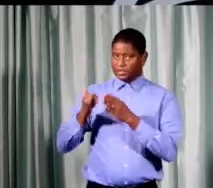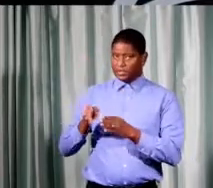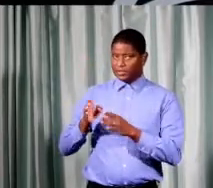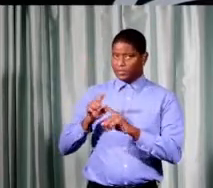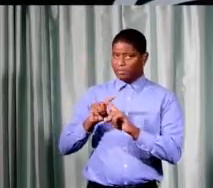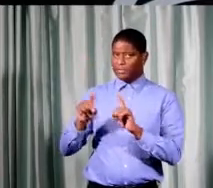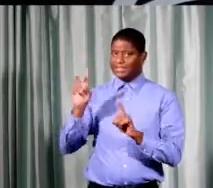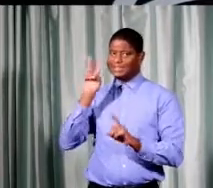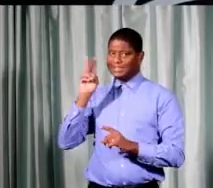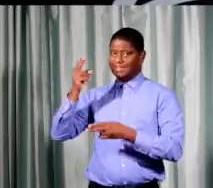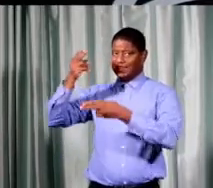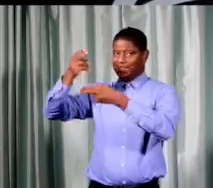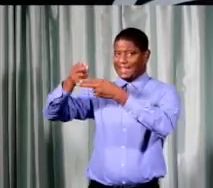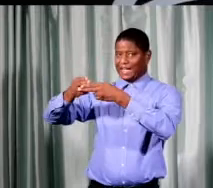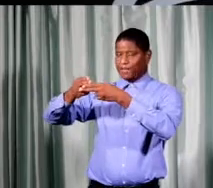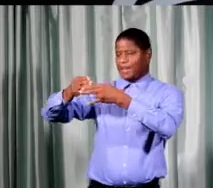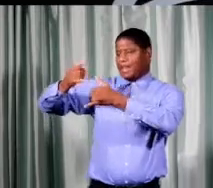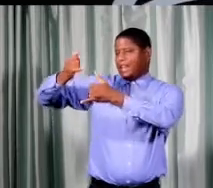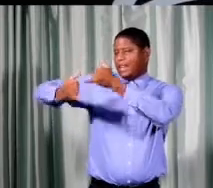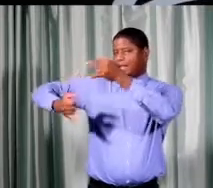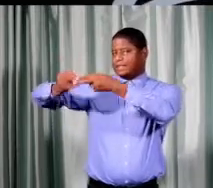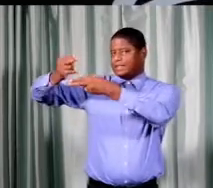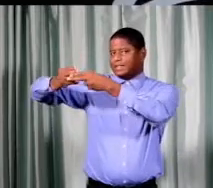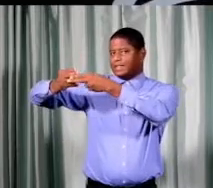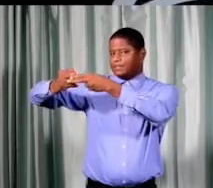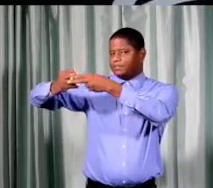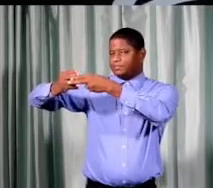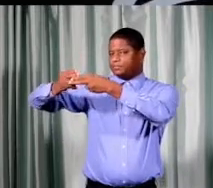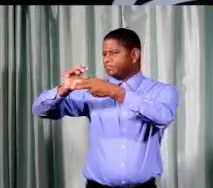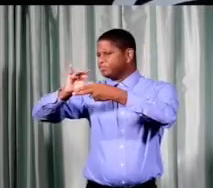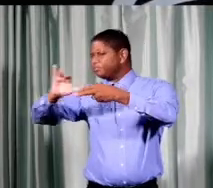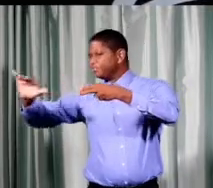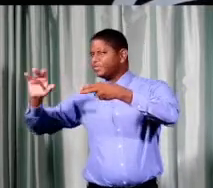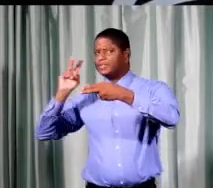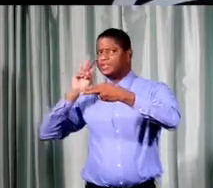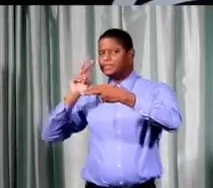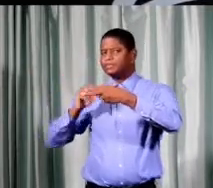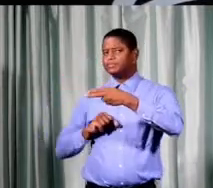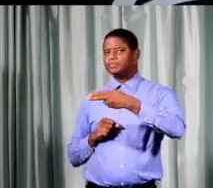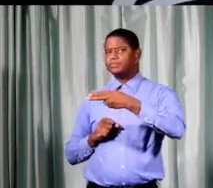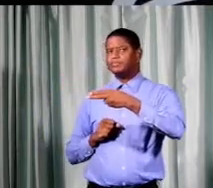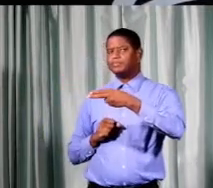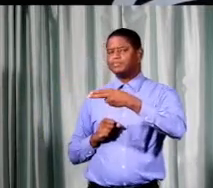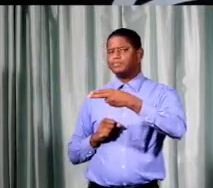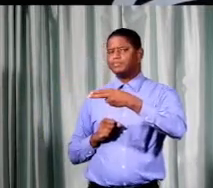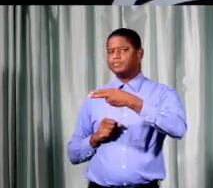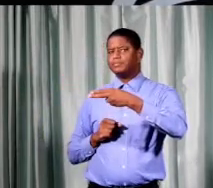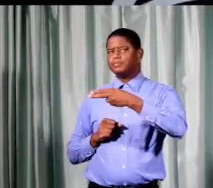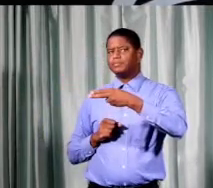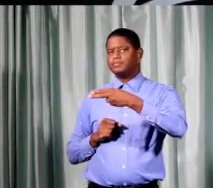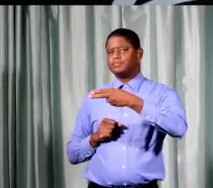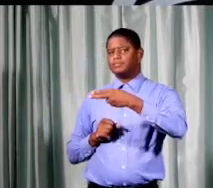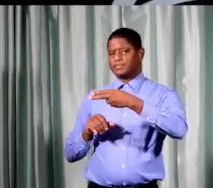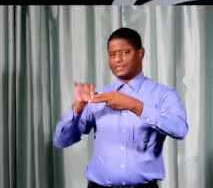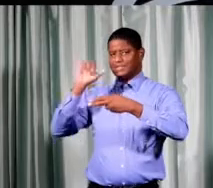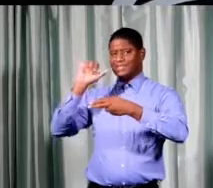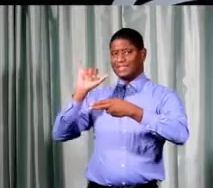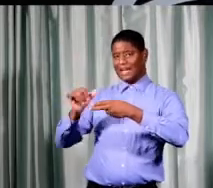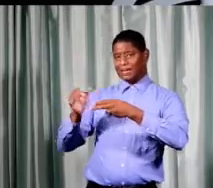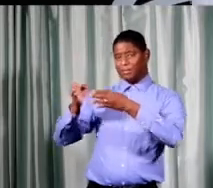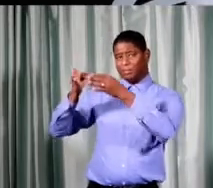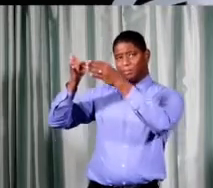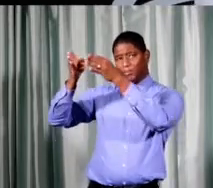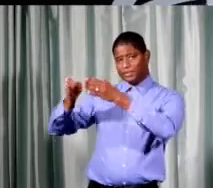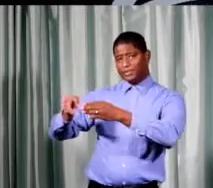Look at the surname. Forget about the first name. Look at the surname. Right? These are the people behind Prada,